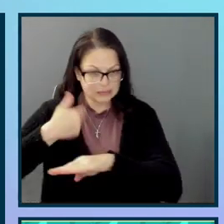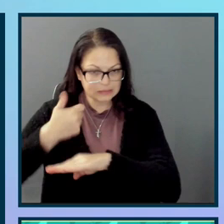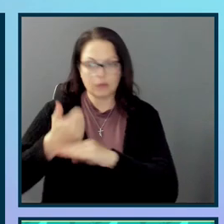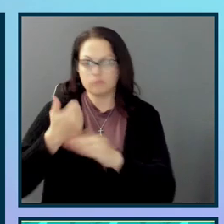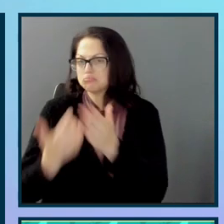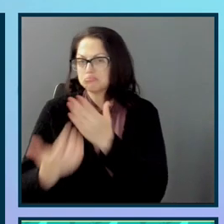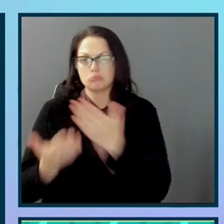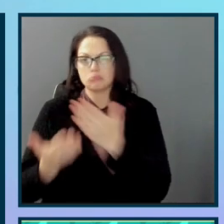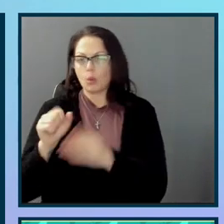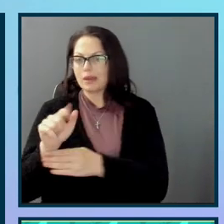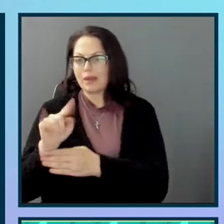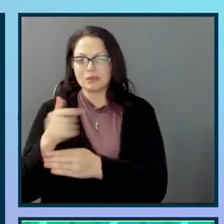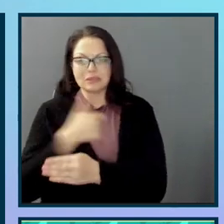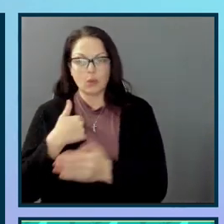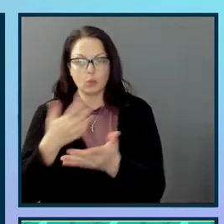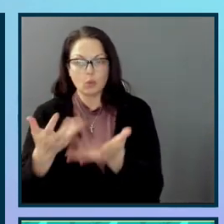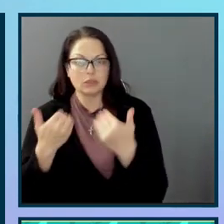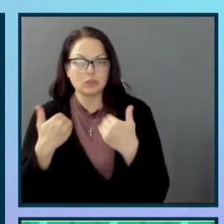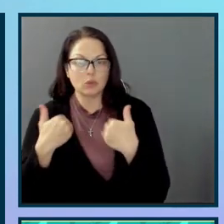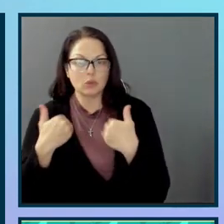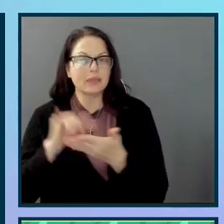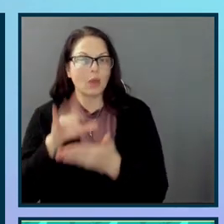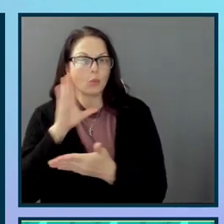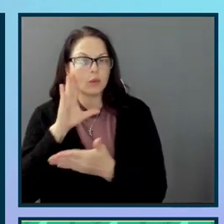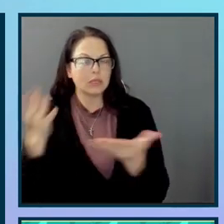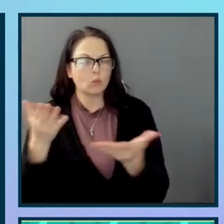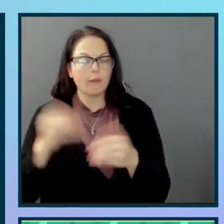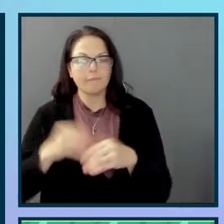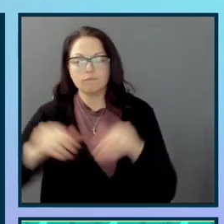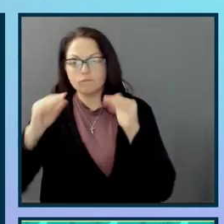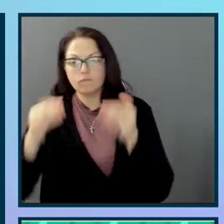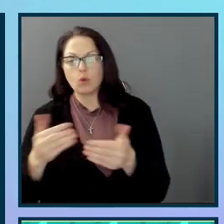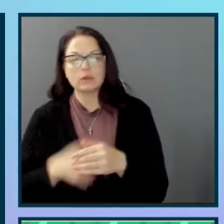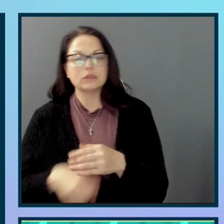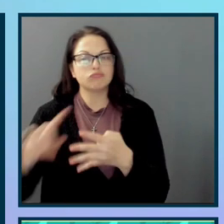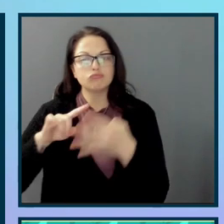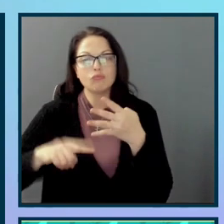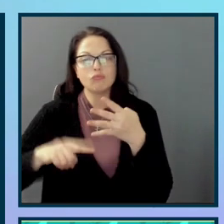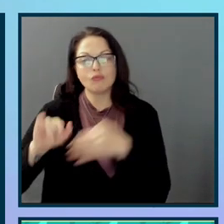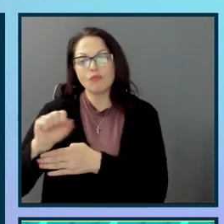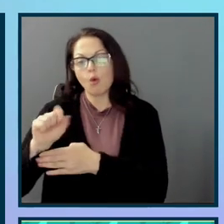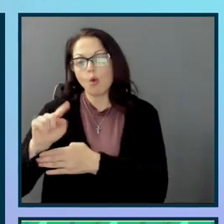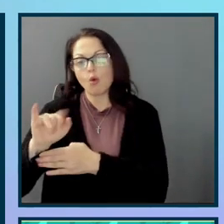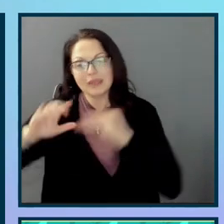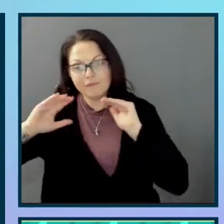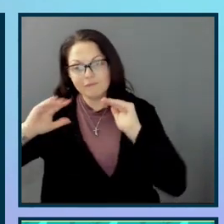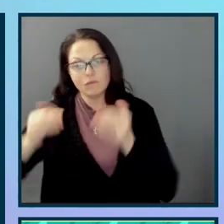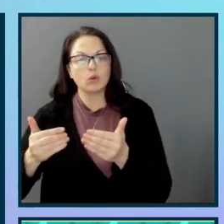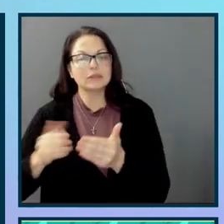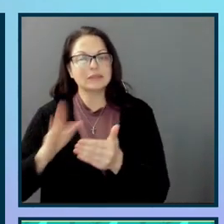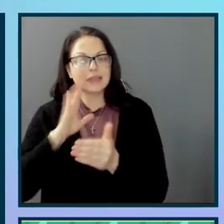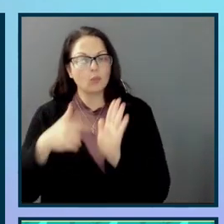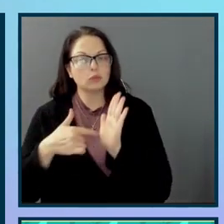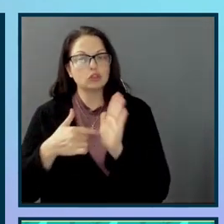we wanted to have. In this case, that would be focus. So we can go force state focus and this should show us